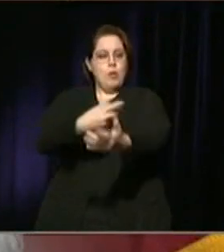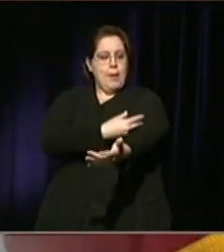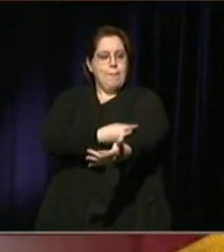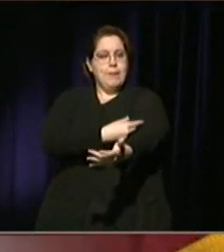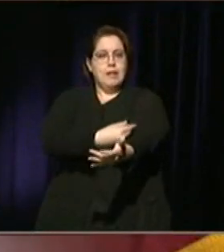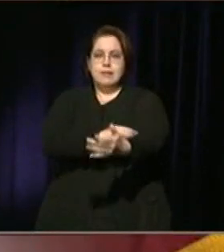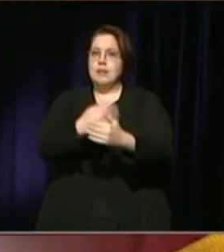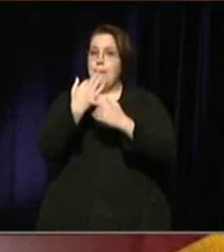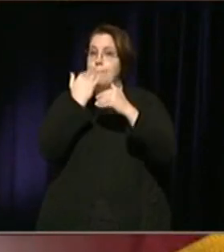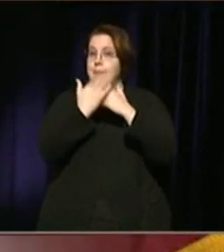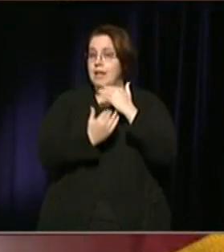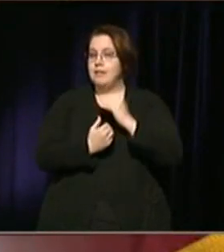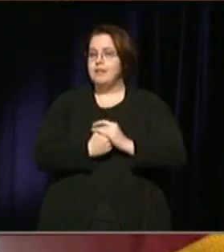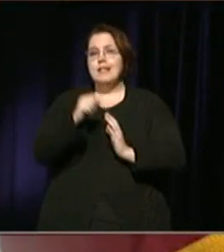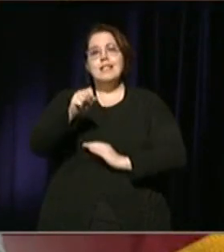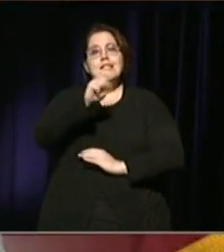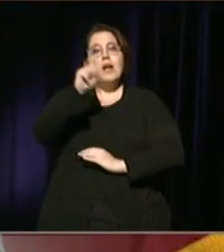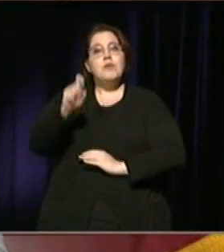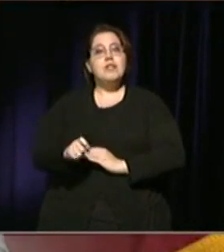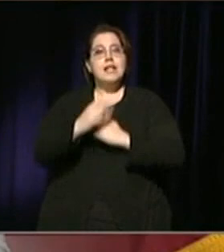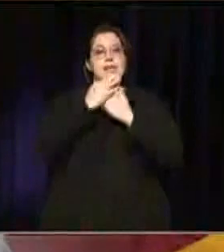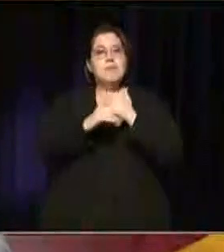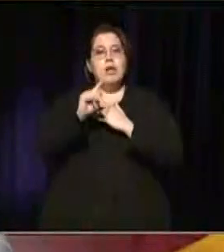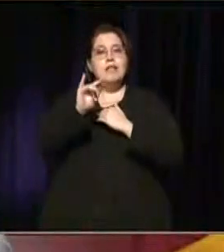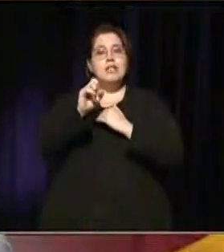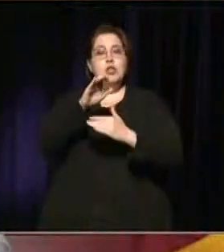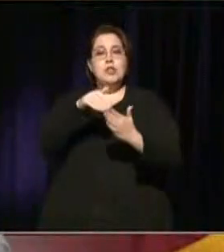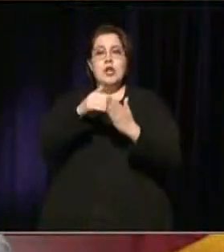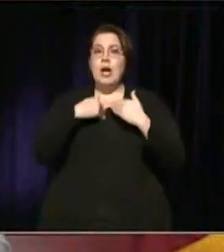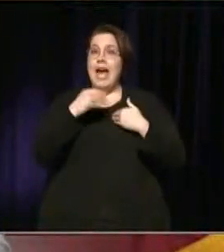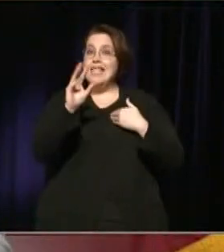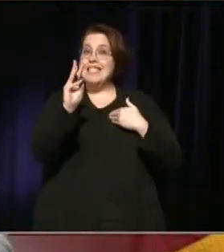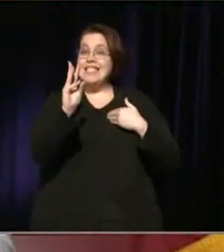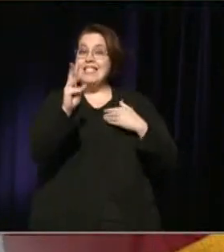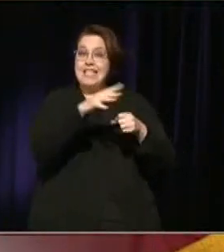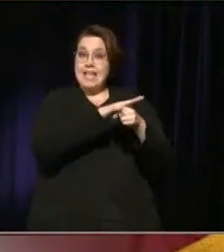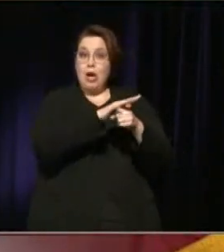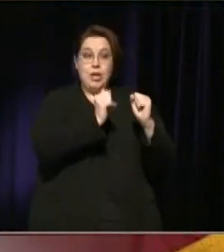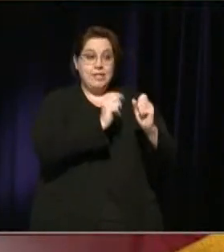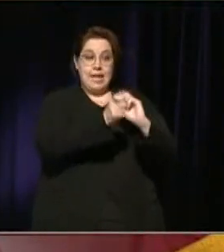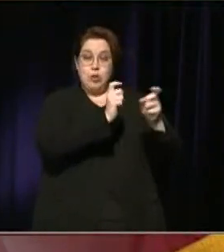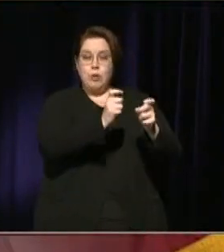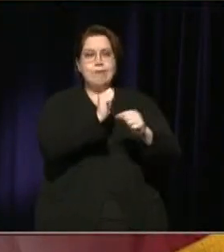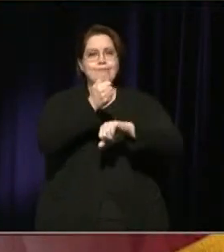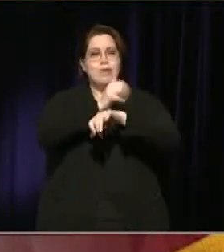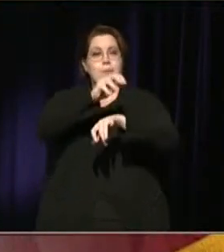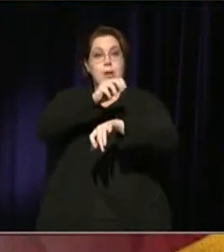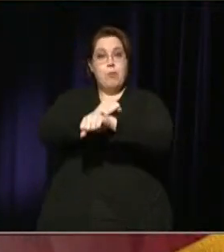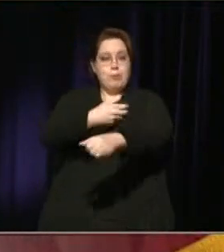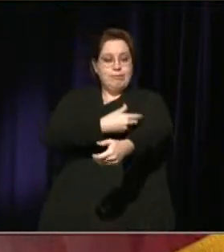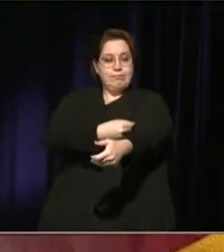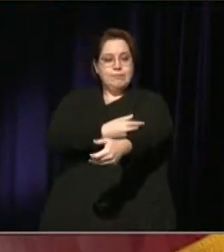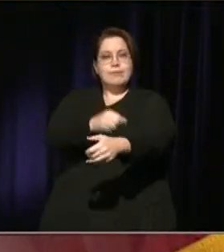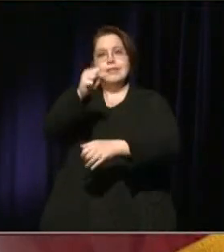community? The South Texas Blood and Tissue Center has 6 donor rooms in this area. You can make an appointment to donate